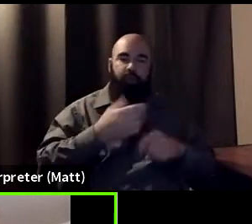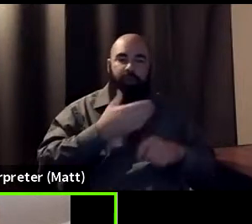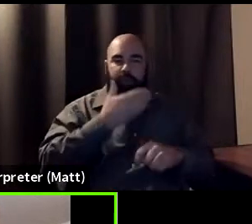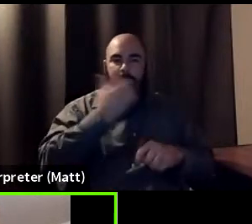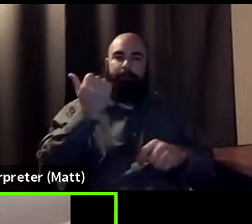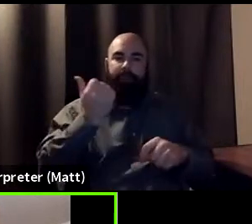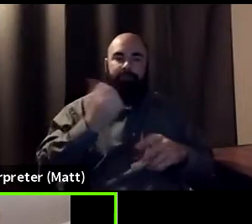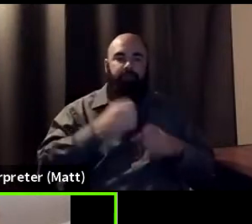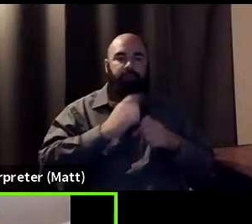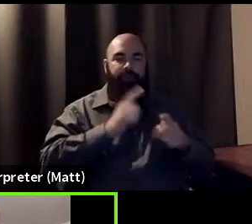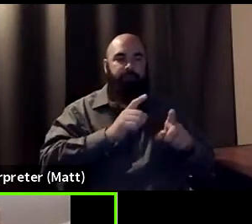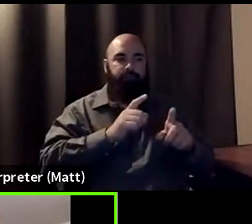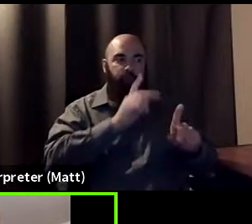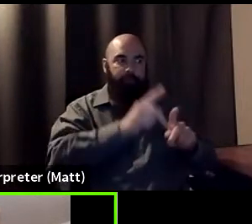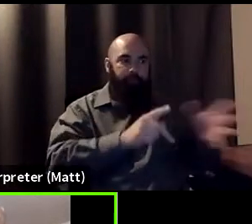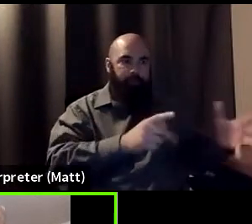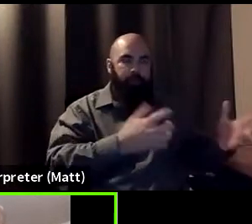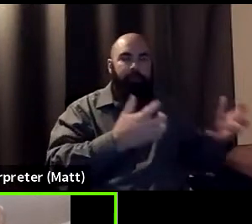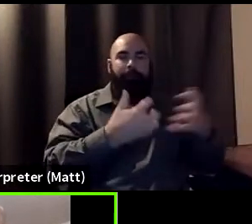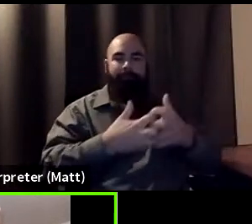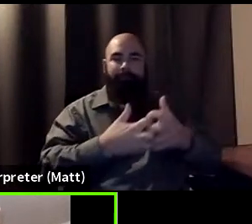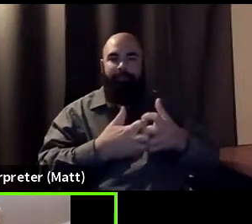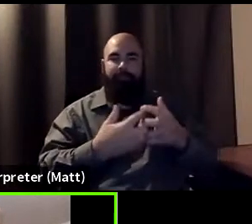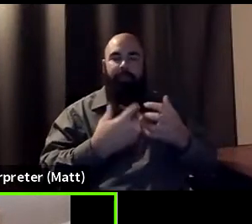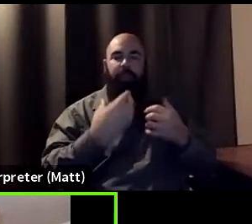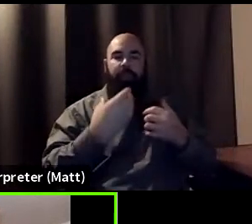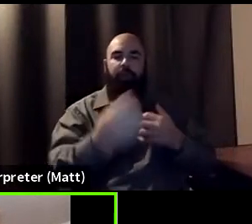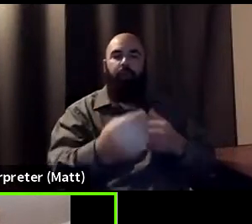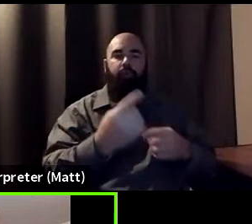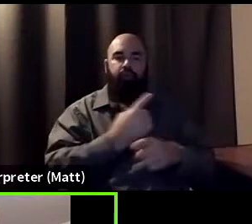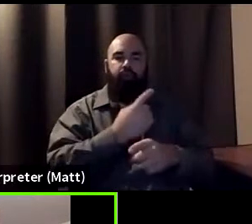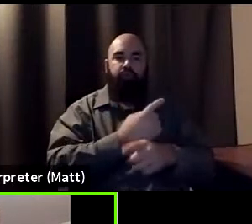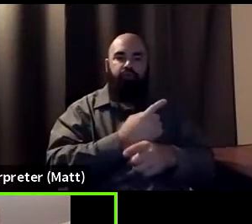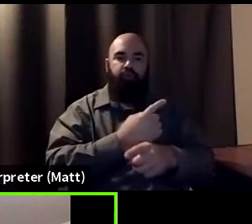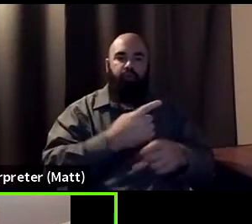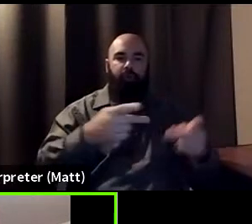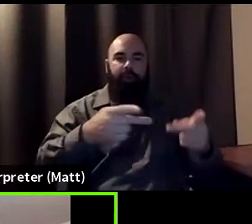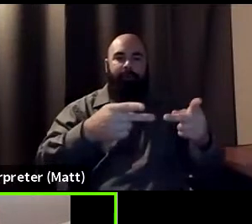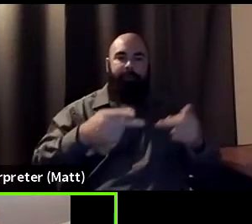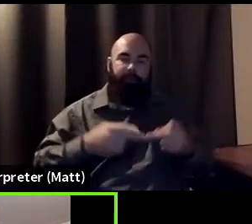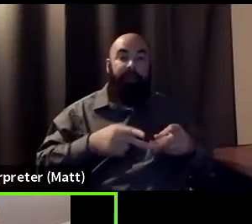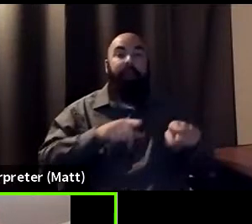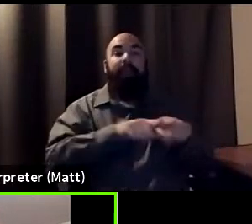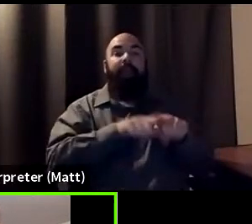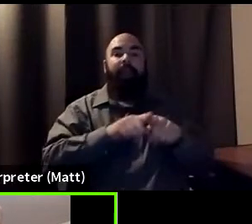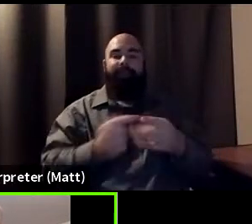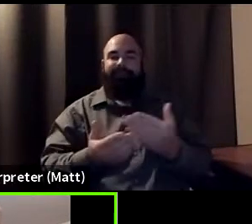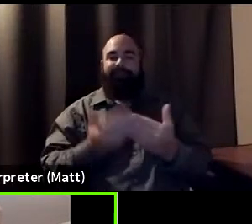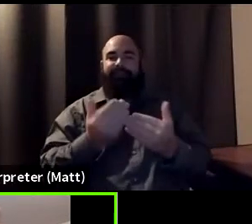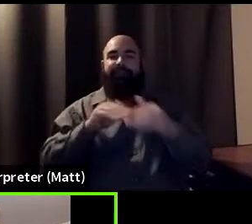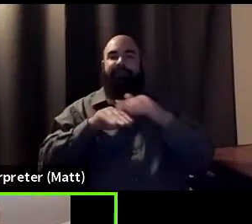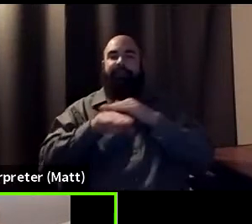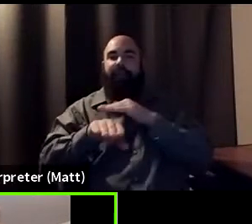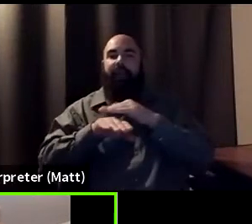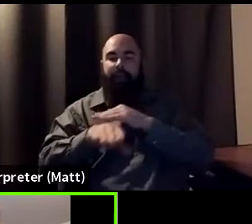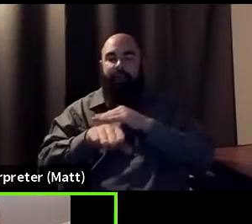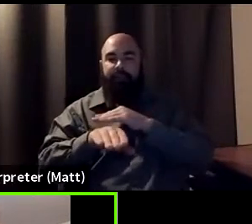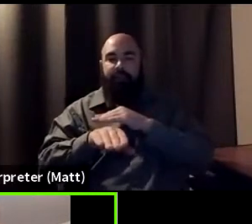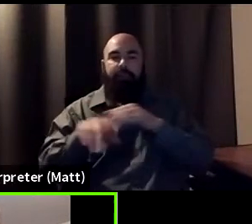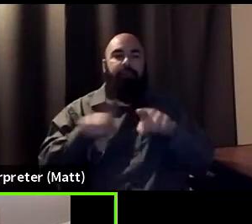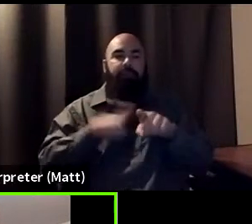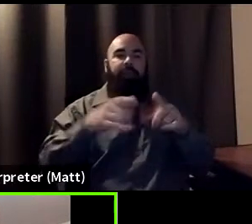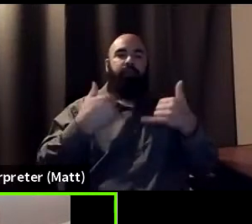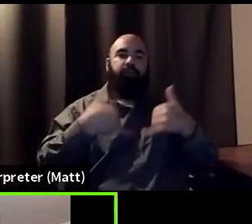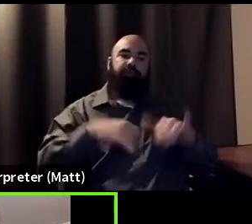of match people with where they live and where they have better access to the vaccine. But we're also trying to continue